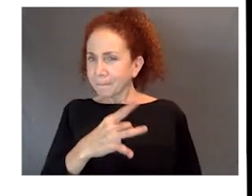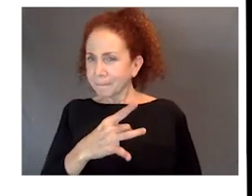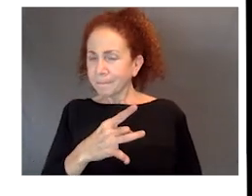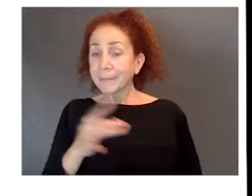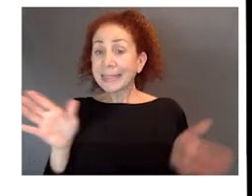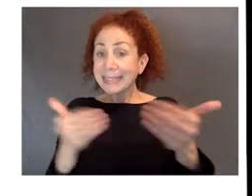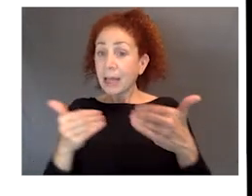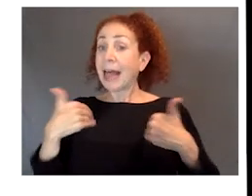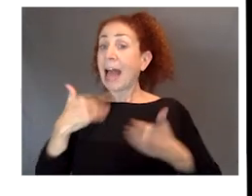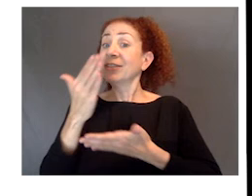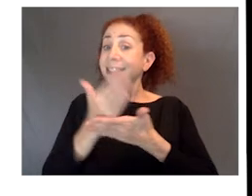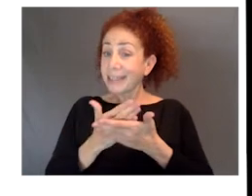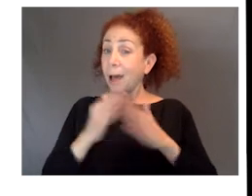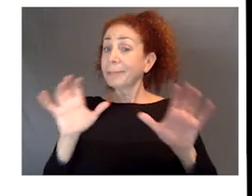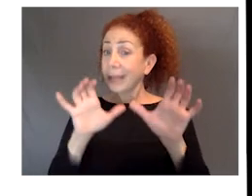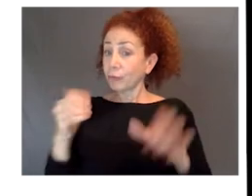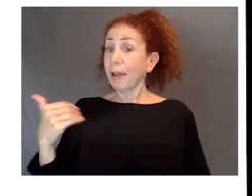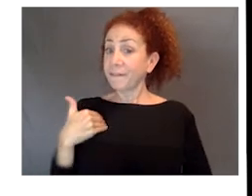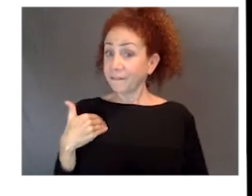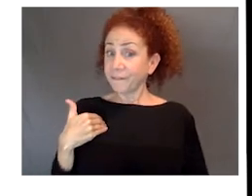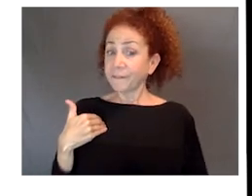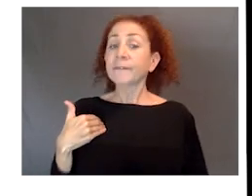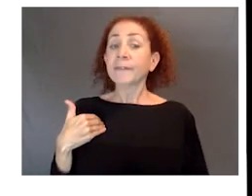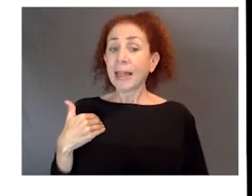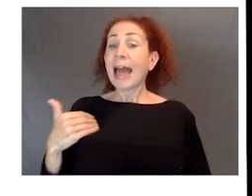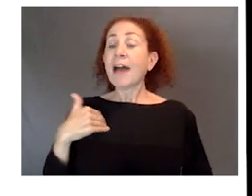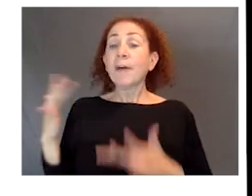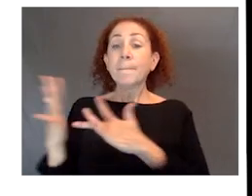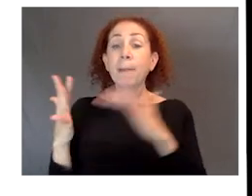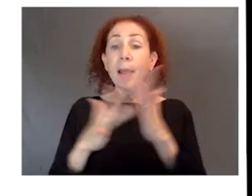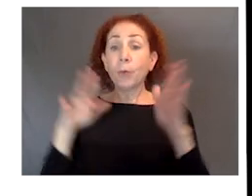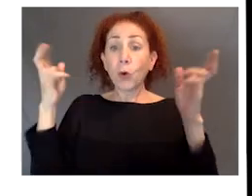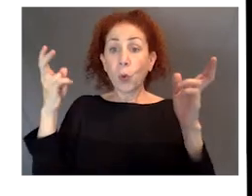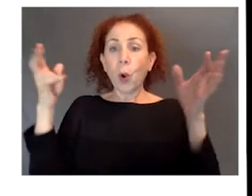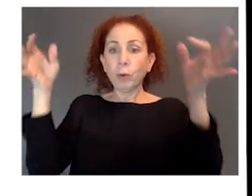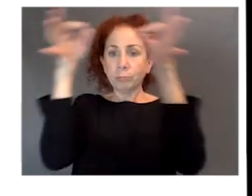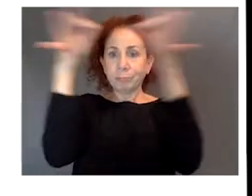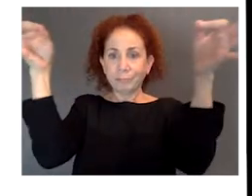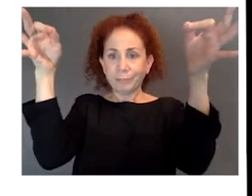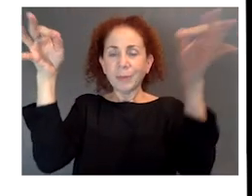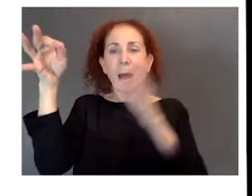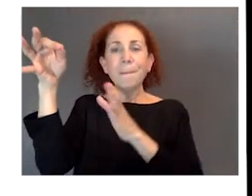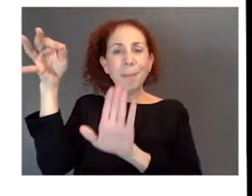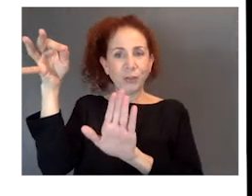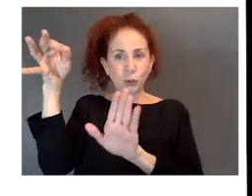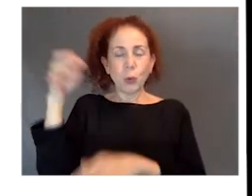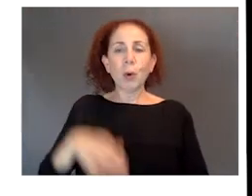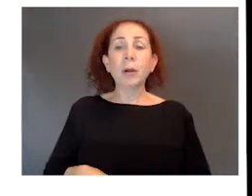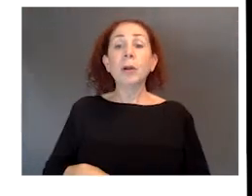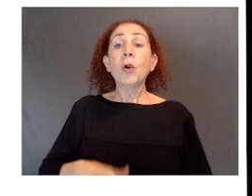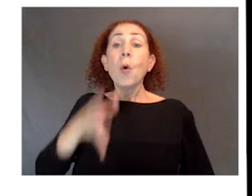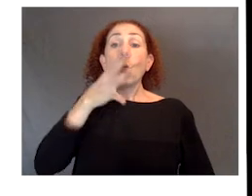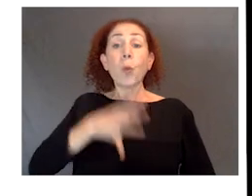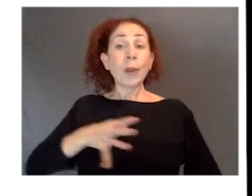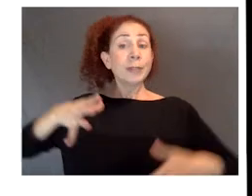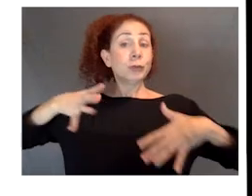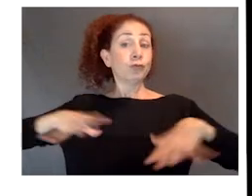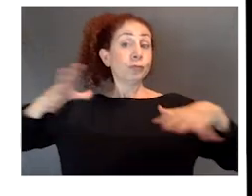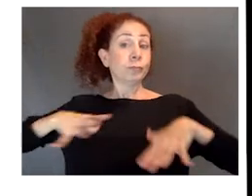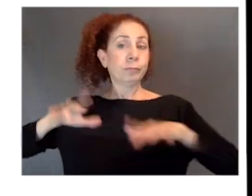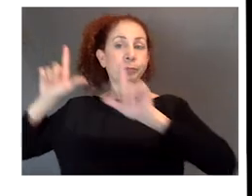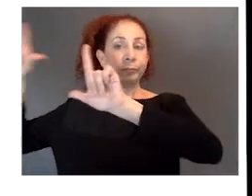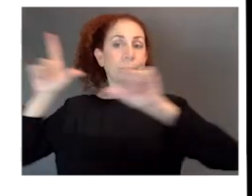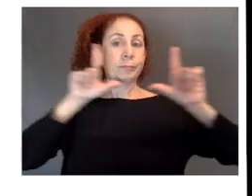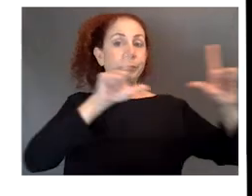Interestingly, the cell does feature some decoration. A picture of a Bible quote is above the door, and 2 pictures of women dressed in formal